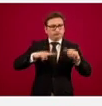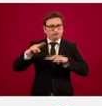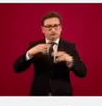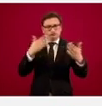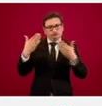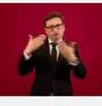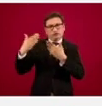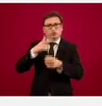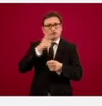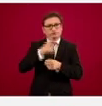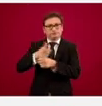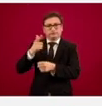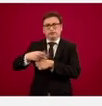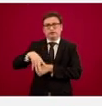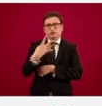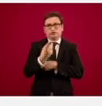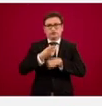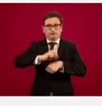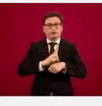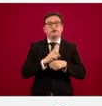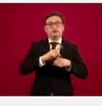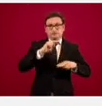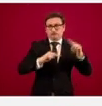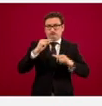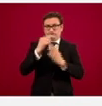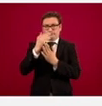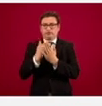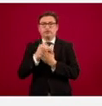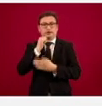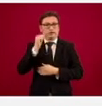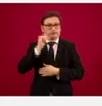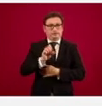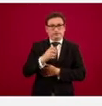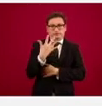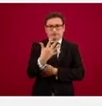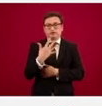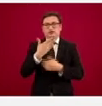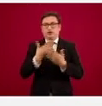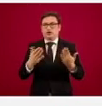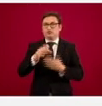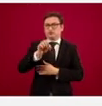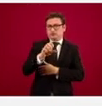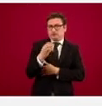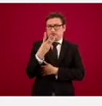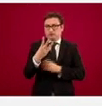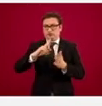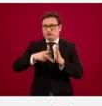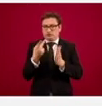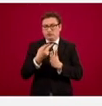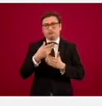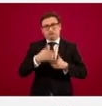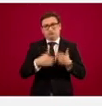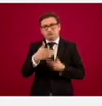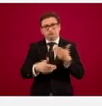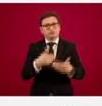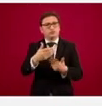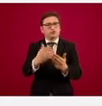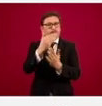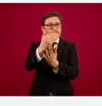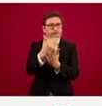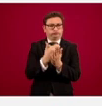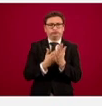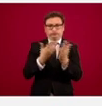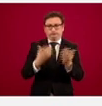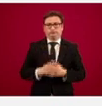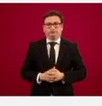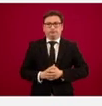The proportion of confirmed cases continues to decrease. Yesterday we had a 65%, now we're